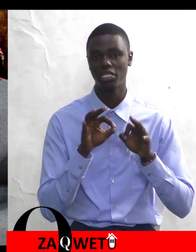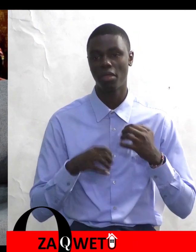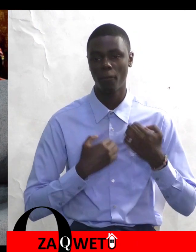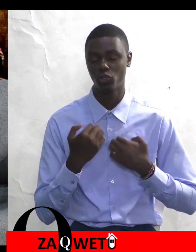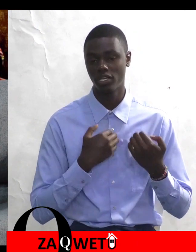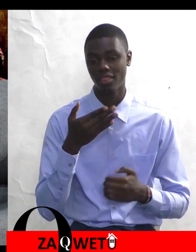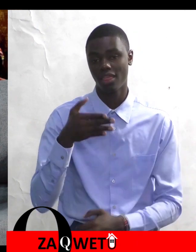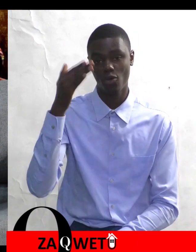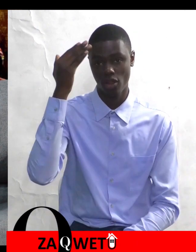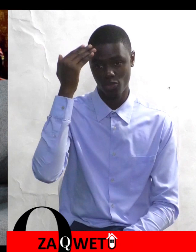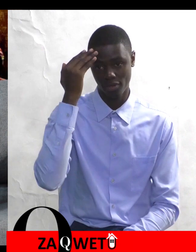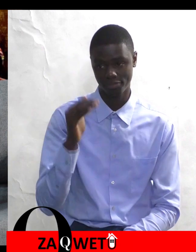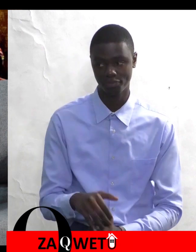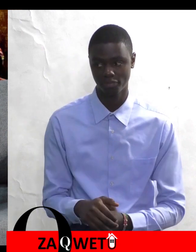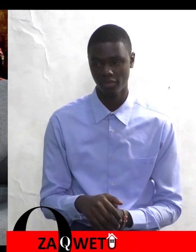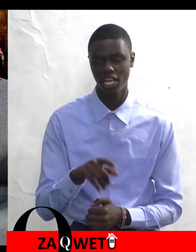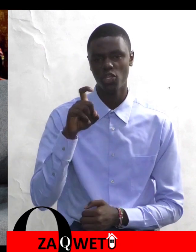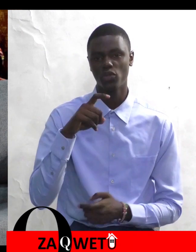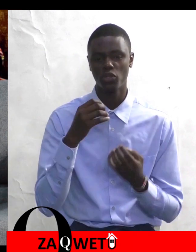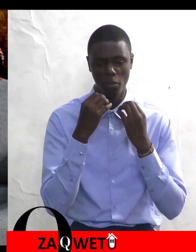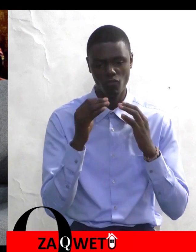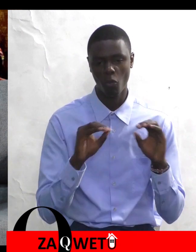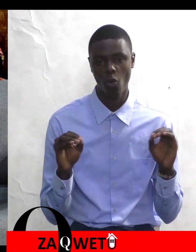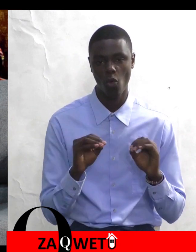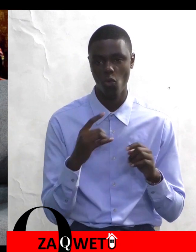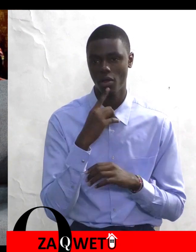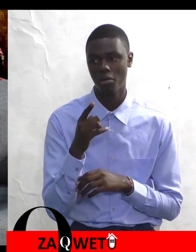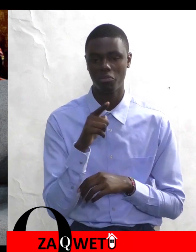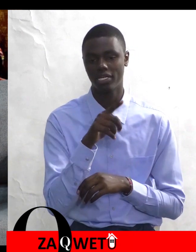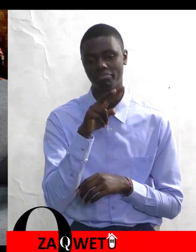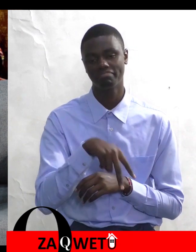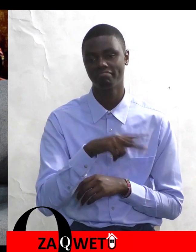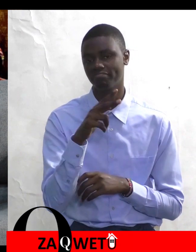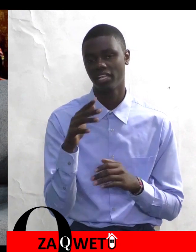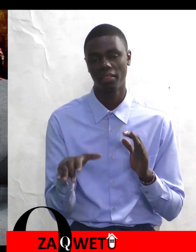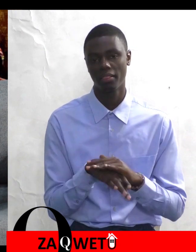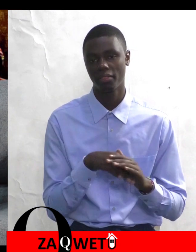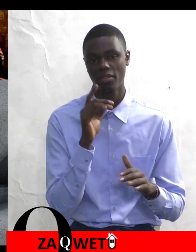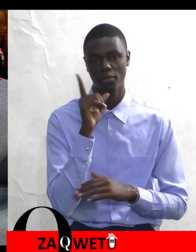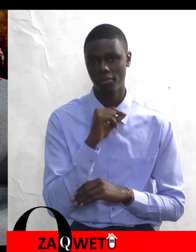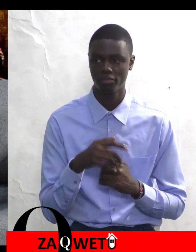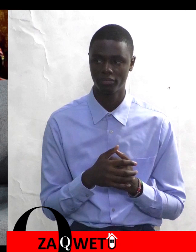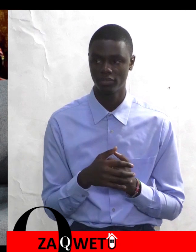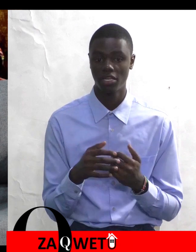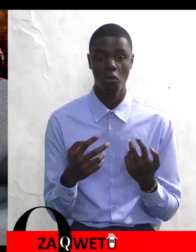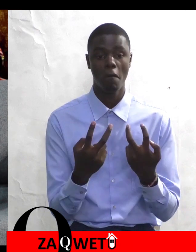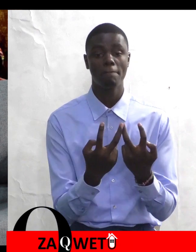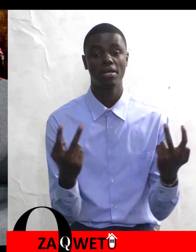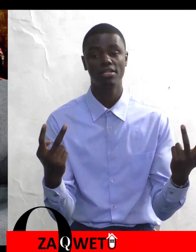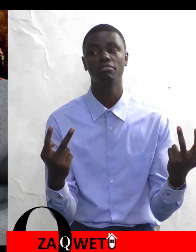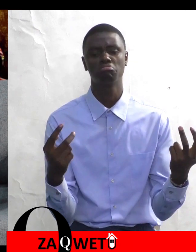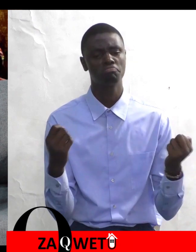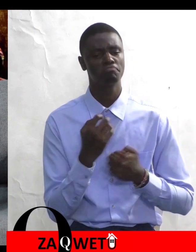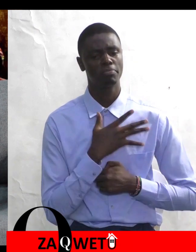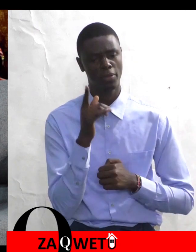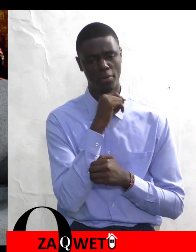Self-esteem, emotionally. So hapo unajuanga tu. Hata hata unid kuambiwa unajuanga tu hii ushatolewa huko. So